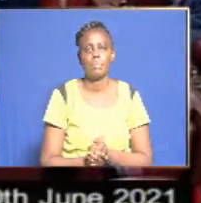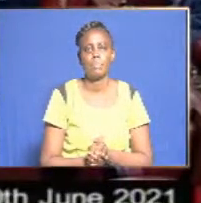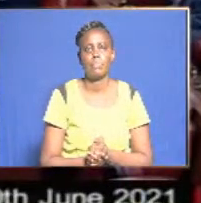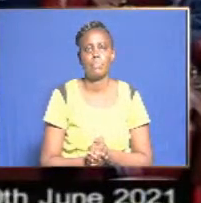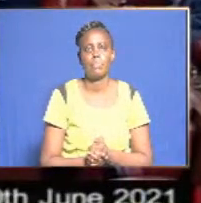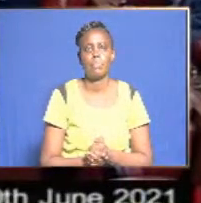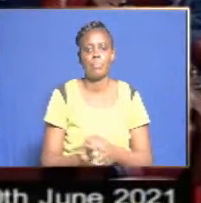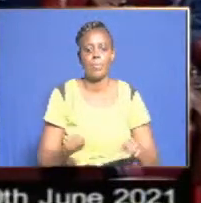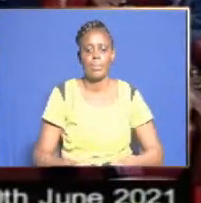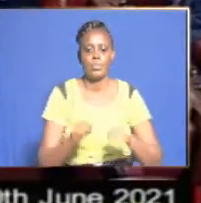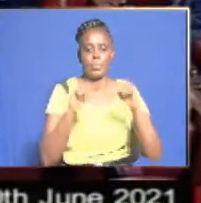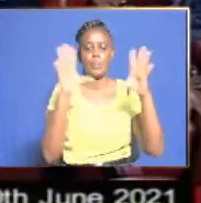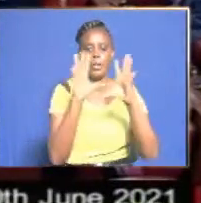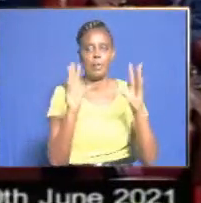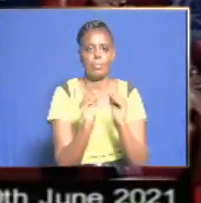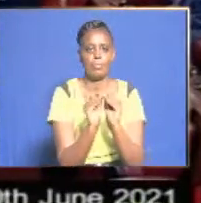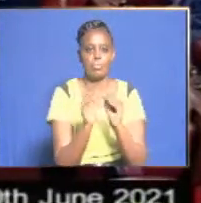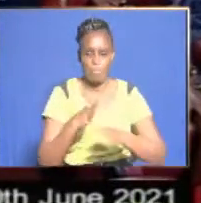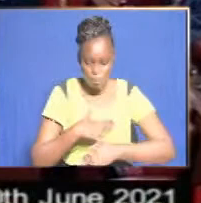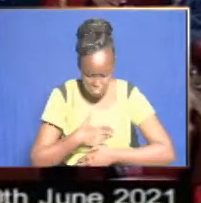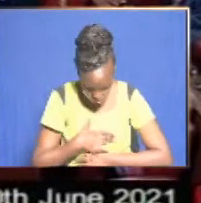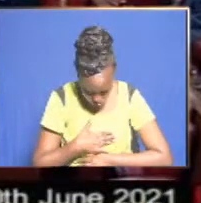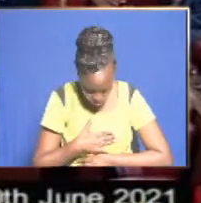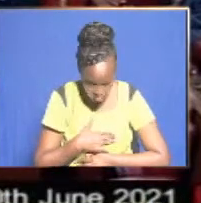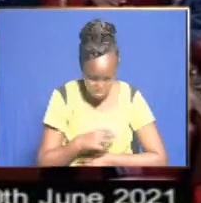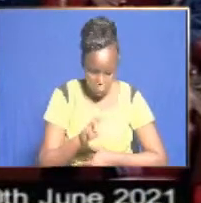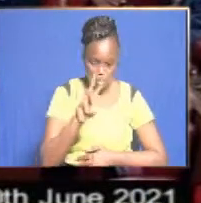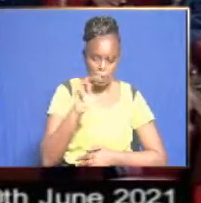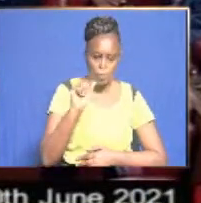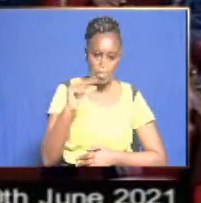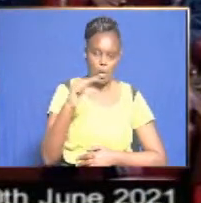Chair of Budgets, Honorable Wanga.